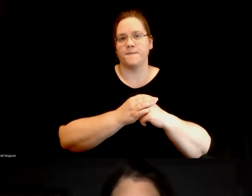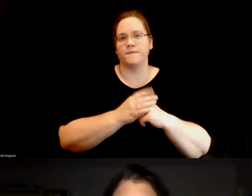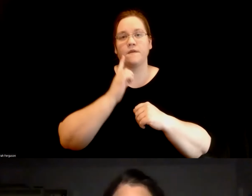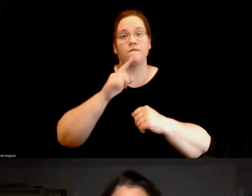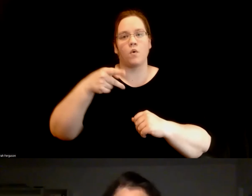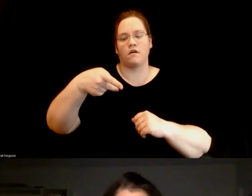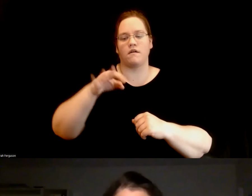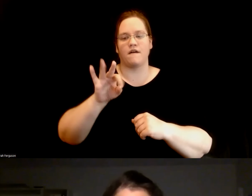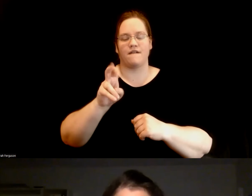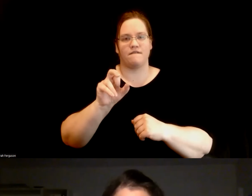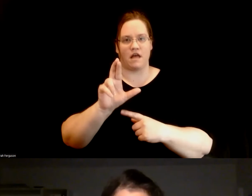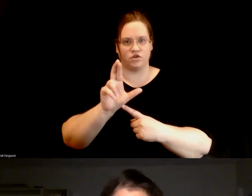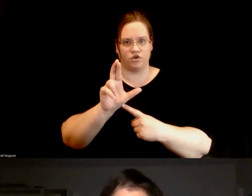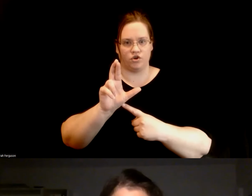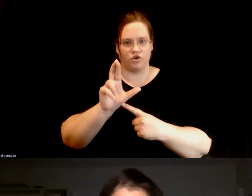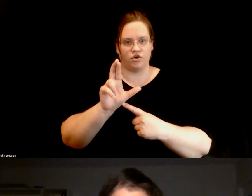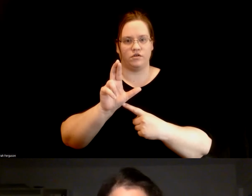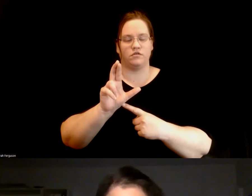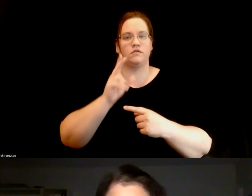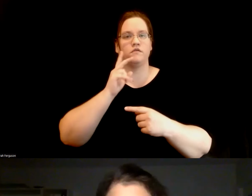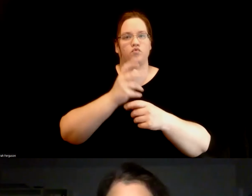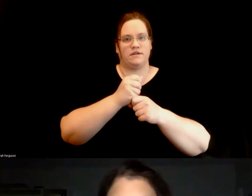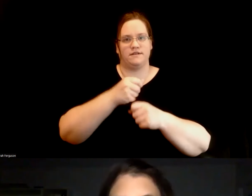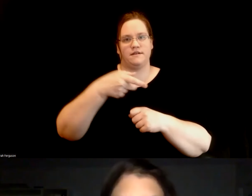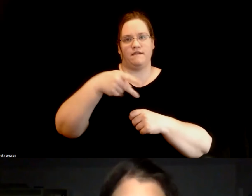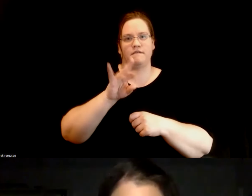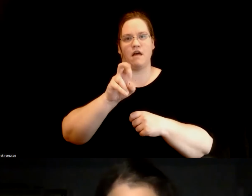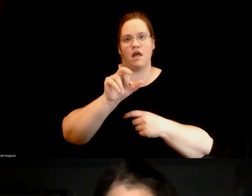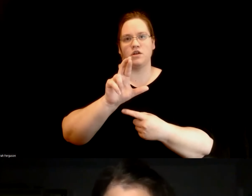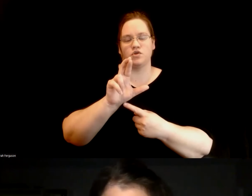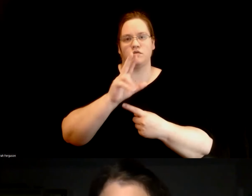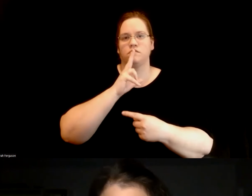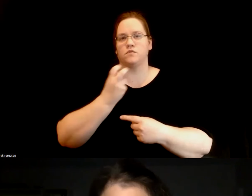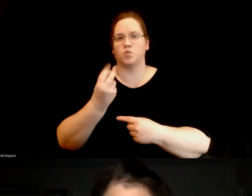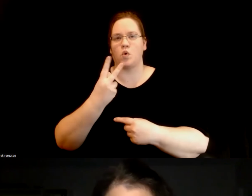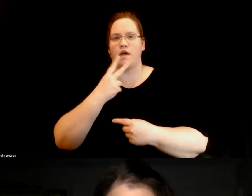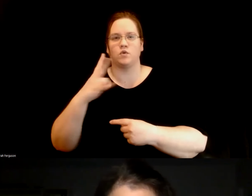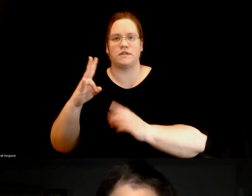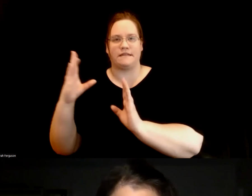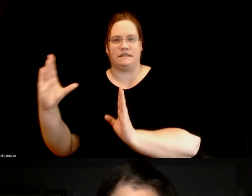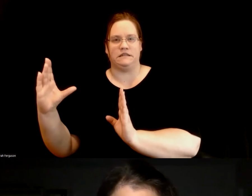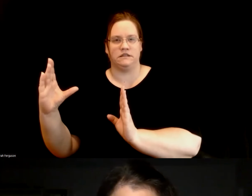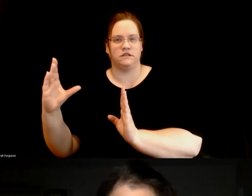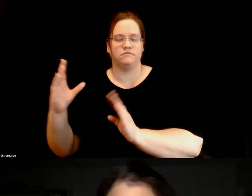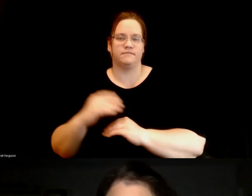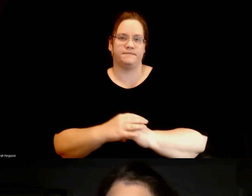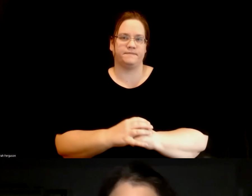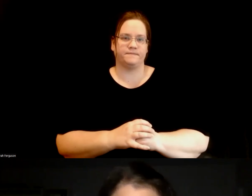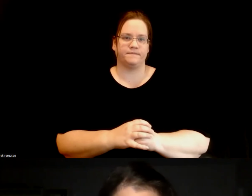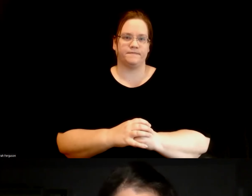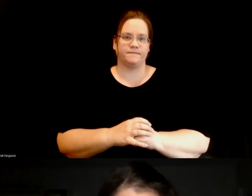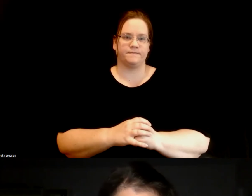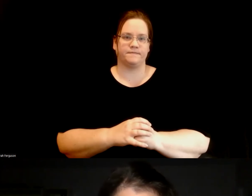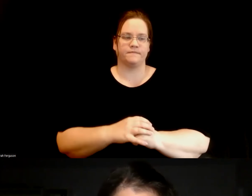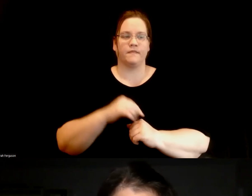Pfizer, for the kids who received Pfizer in that 12 to 17-year-old range. This is